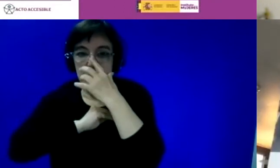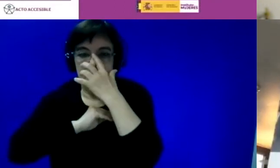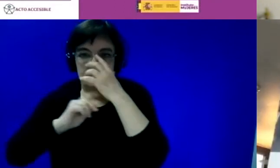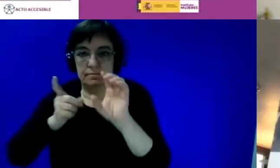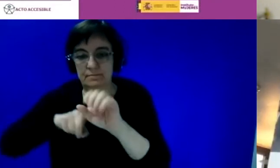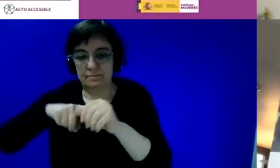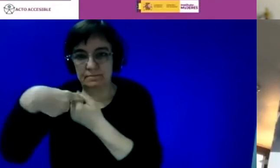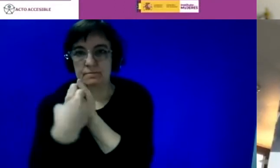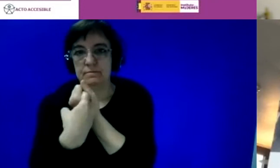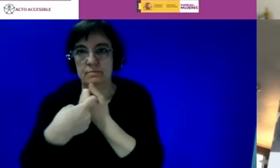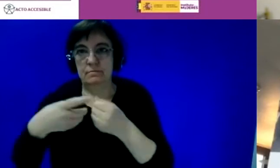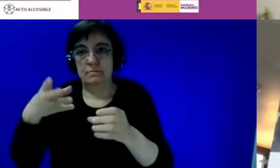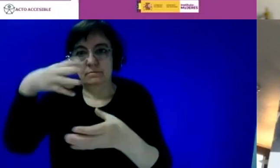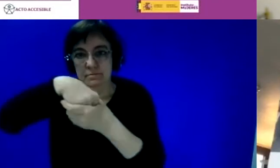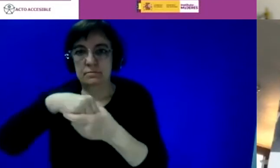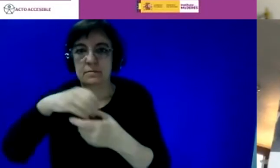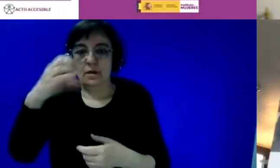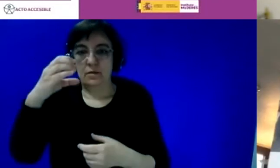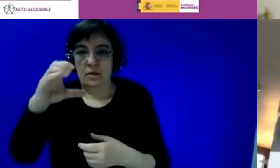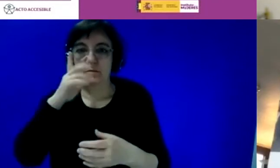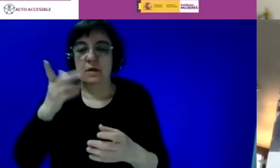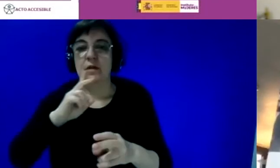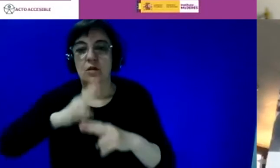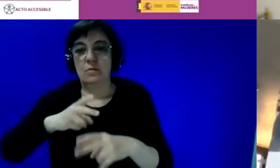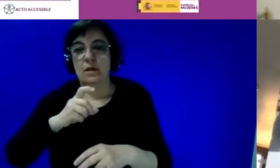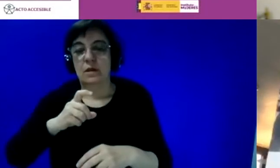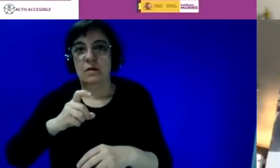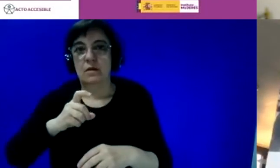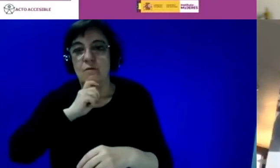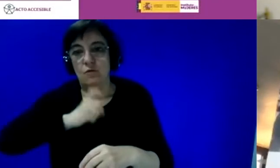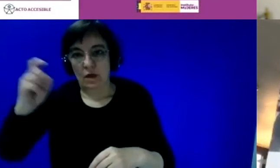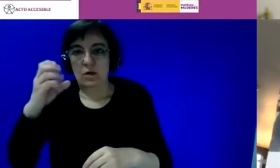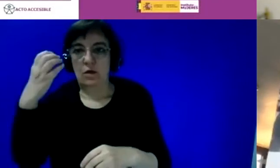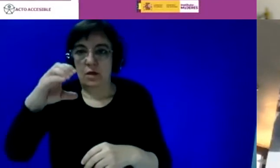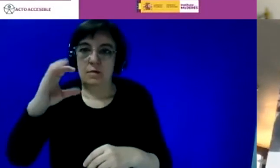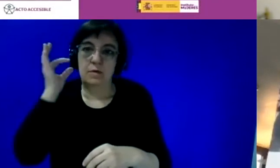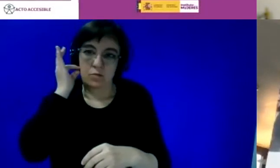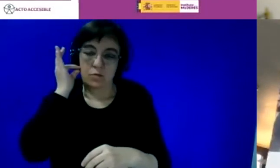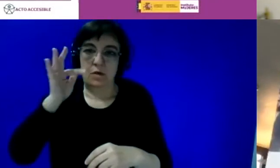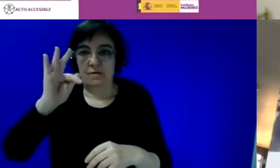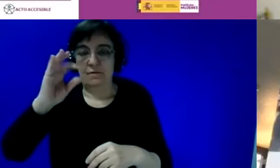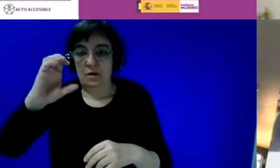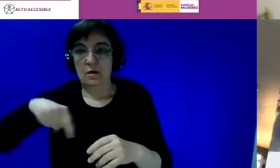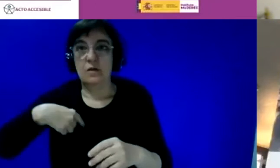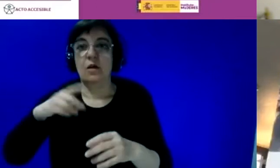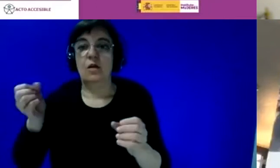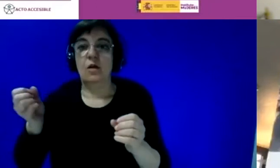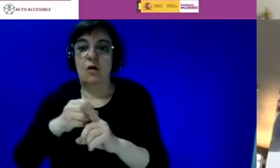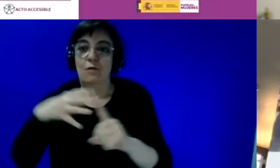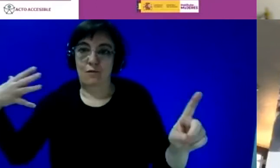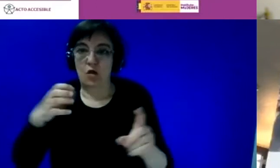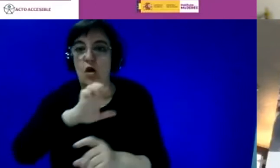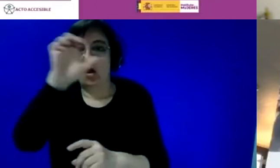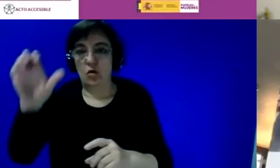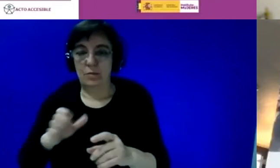aglutinado en torno al CERMI, en nombre de la On behalf of the Disability Movement, on behalf of CERMI Women's Foundation, on behalf